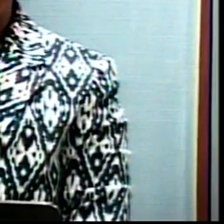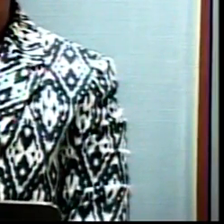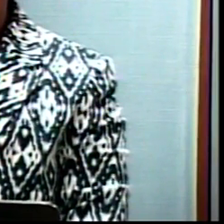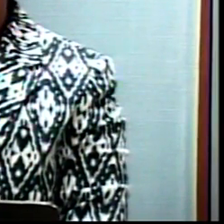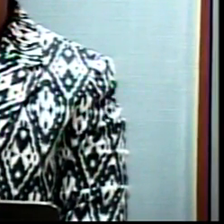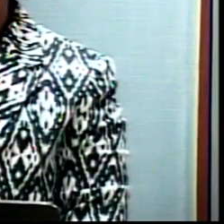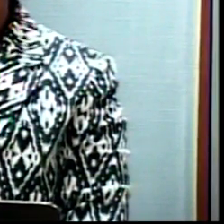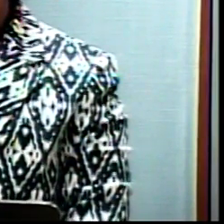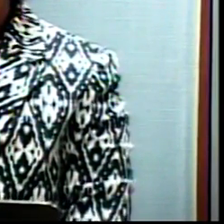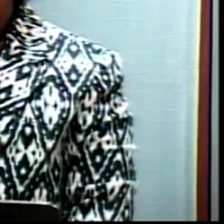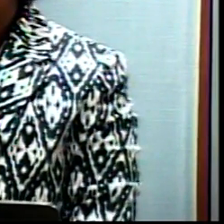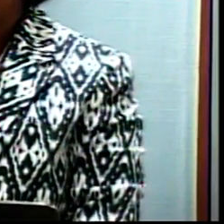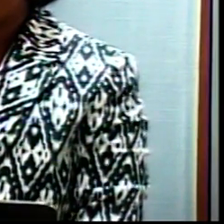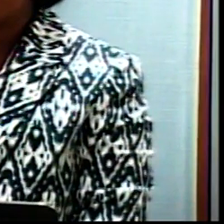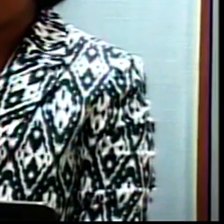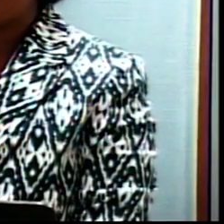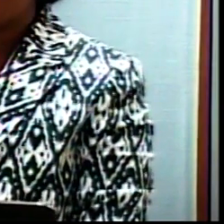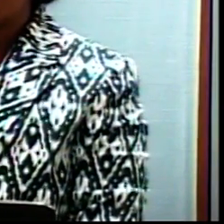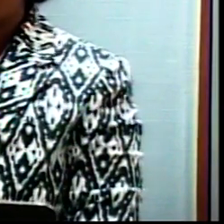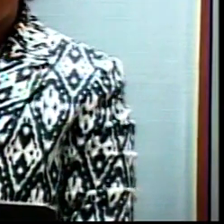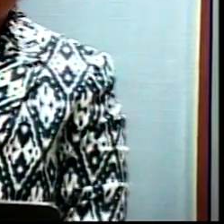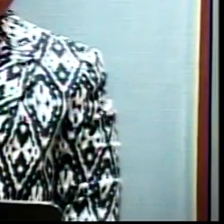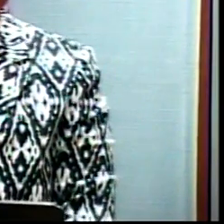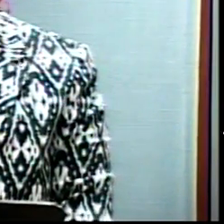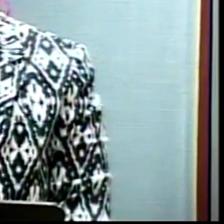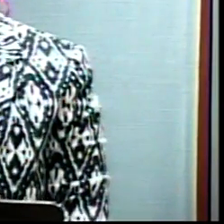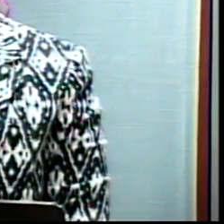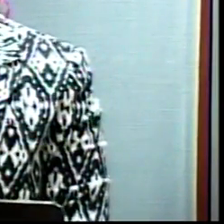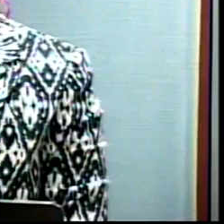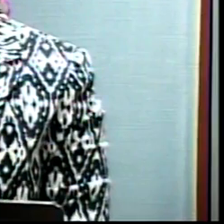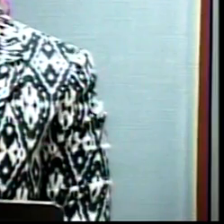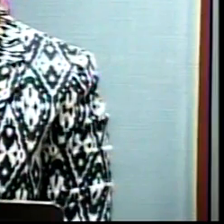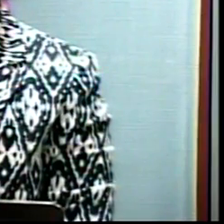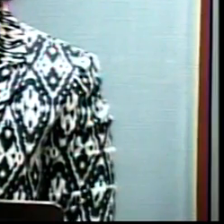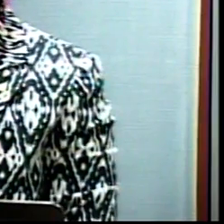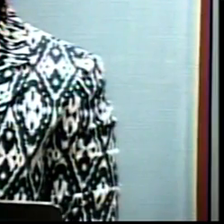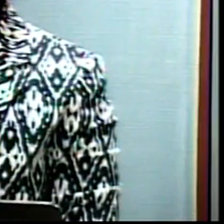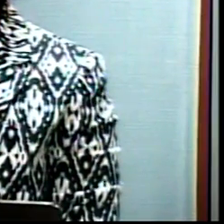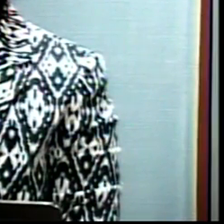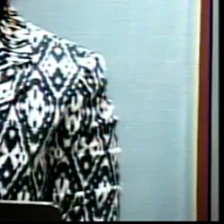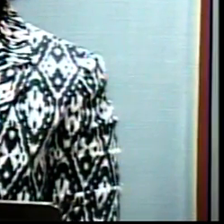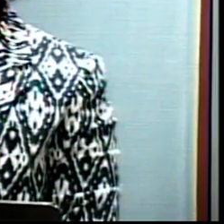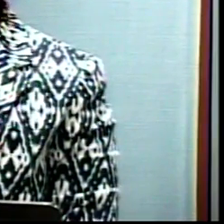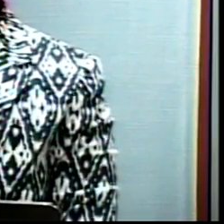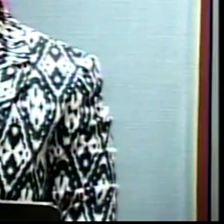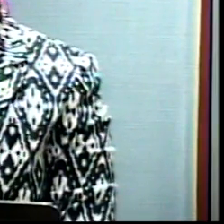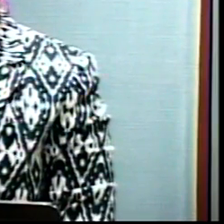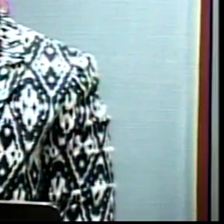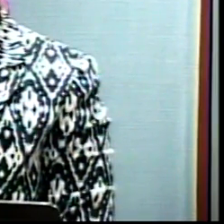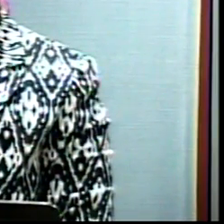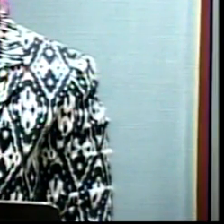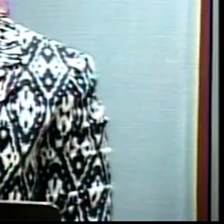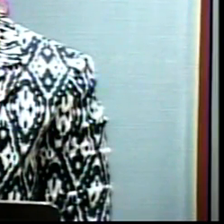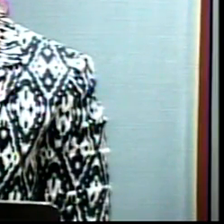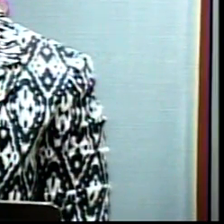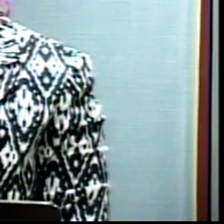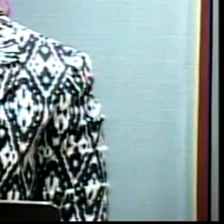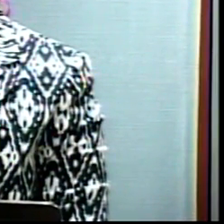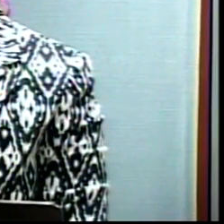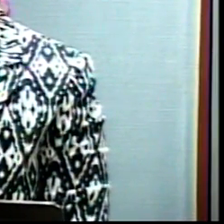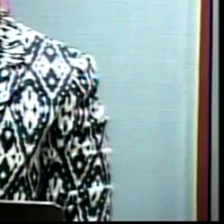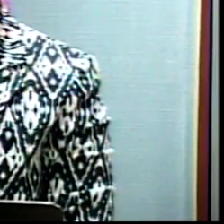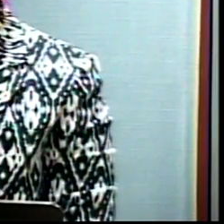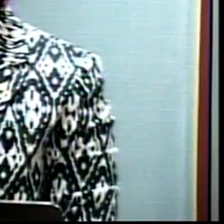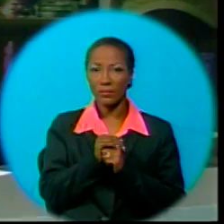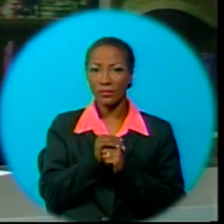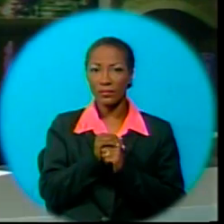this celebration, but who also joins with the trustees and other members of the board in congratulating you on your success